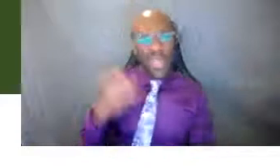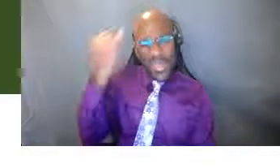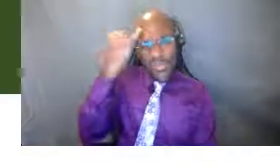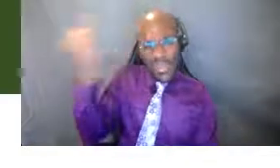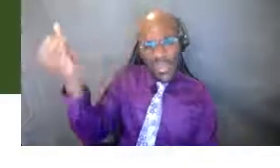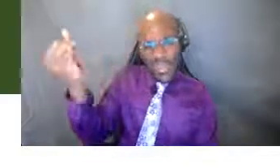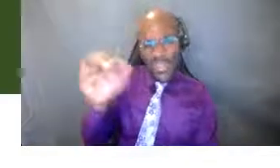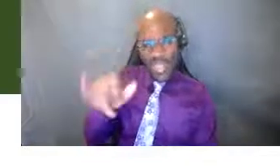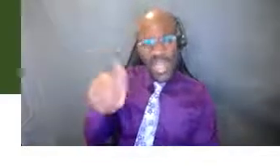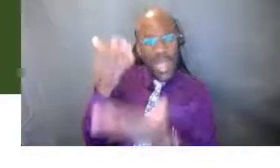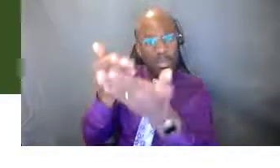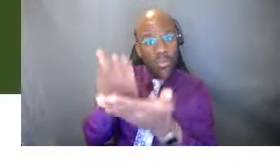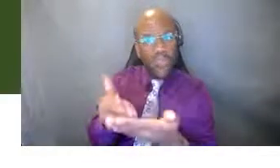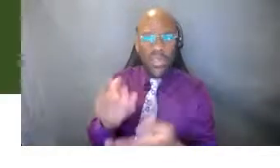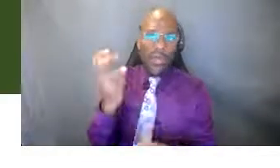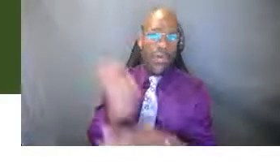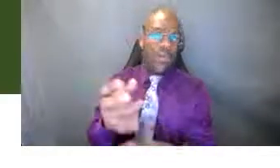obtain if that does occur.